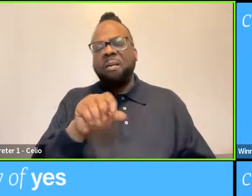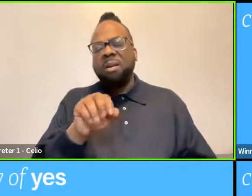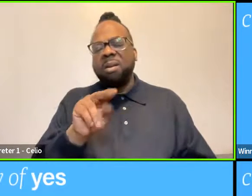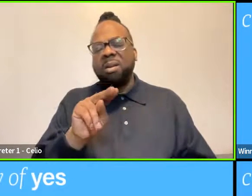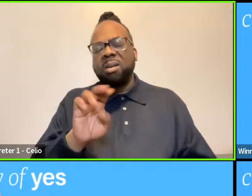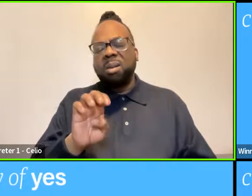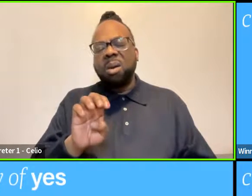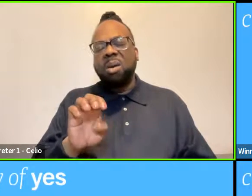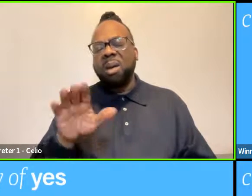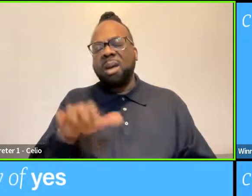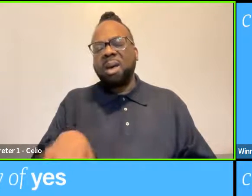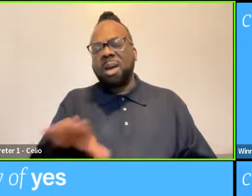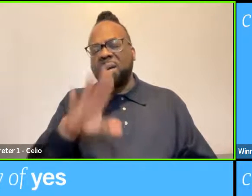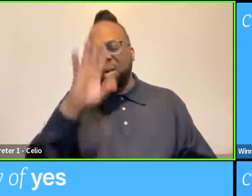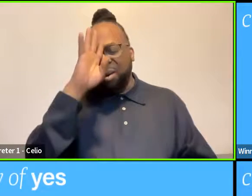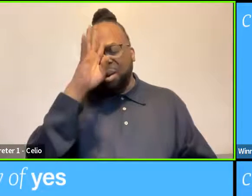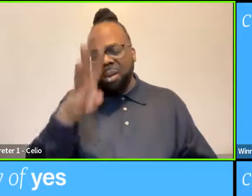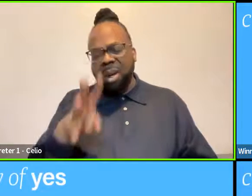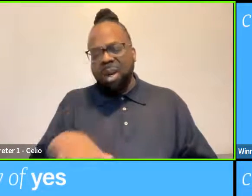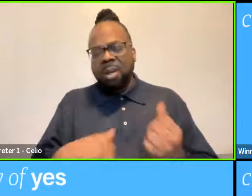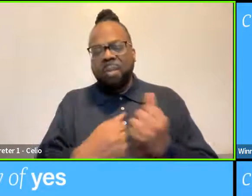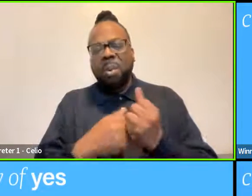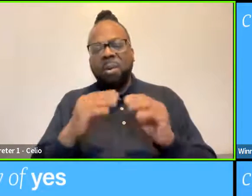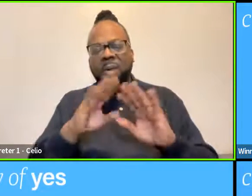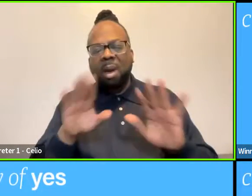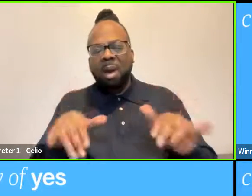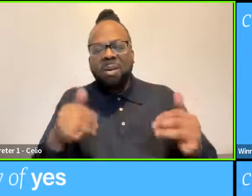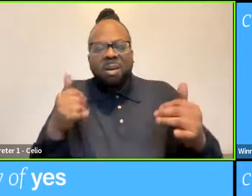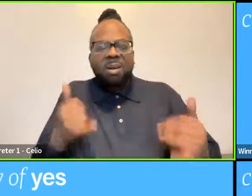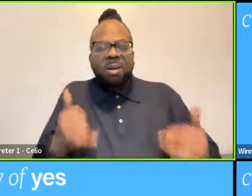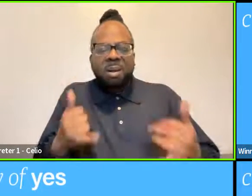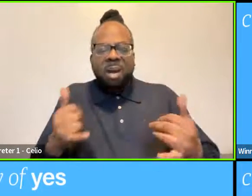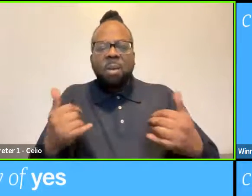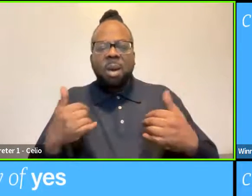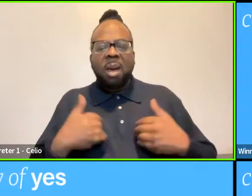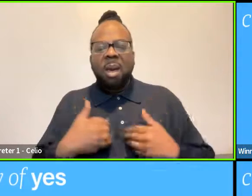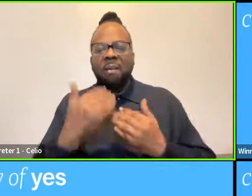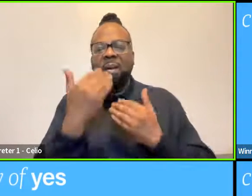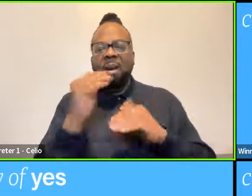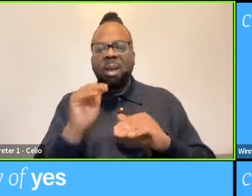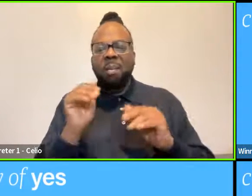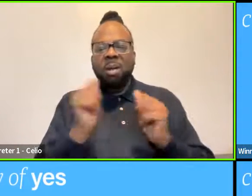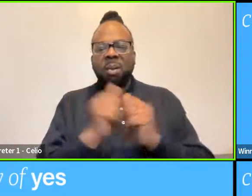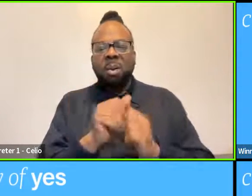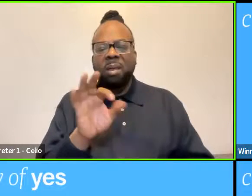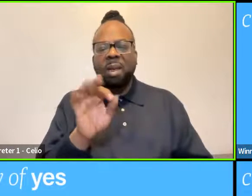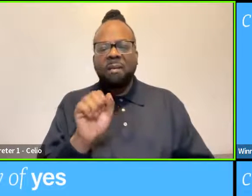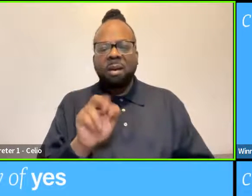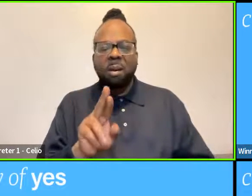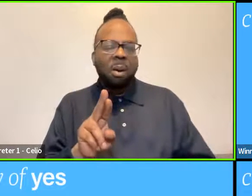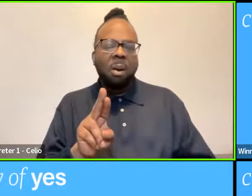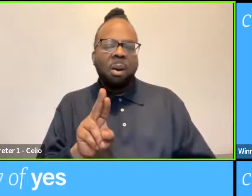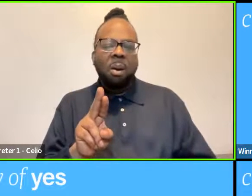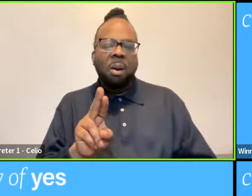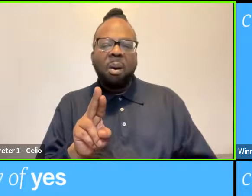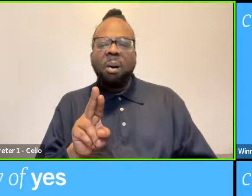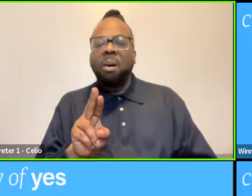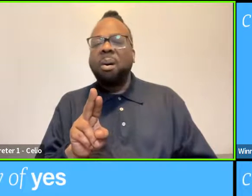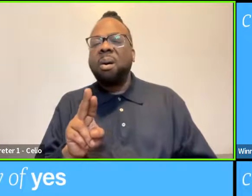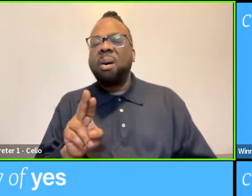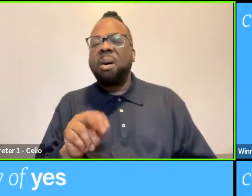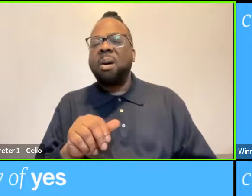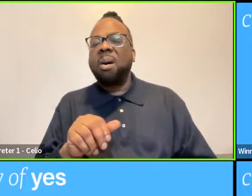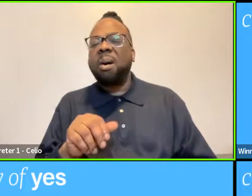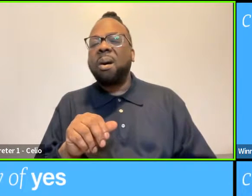which today often have limits on FAR, that is building size, that are even below other forms of housing